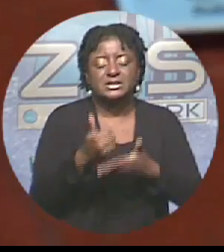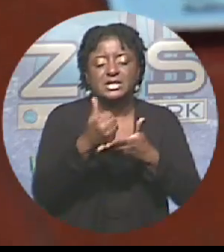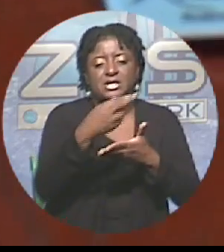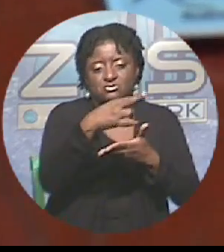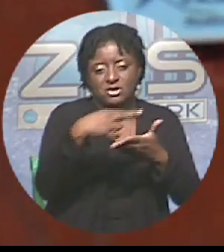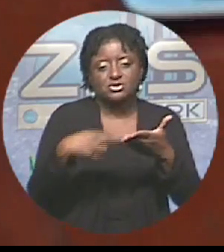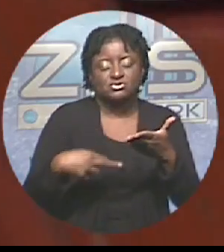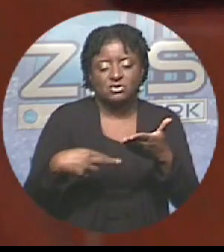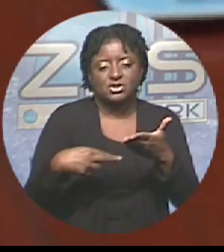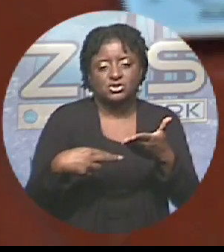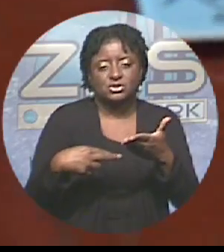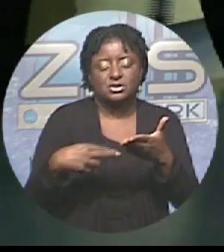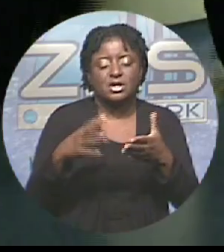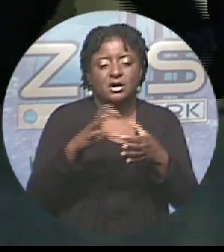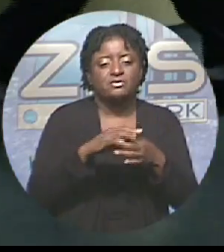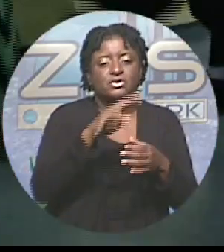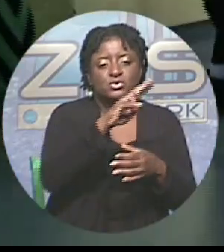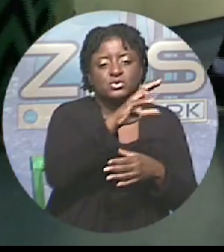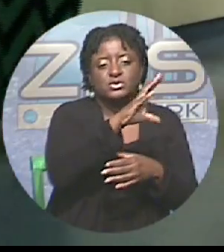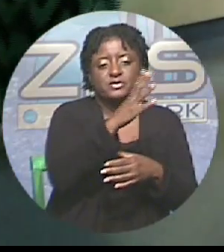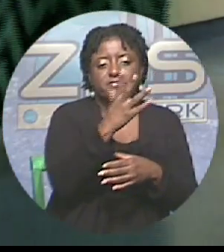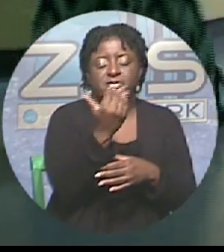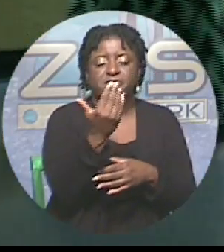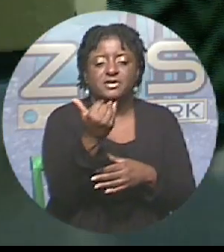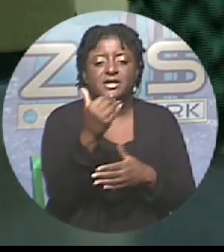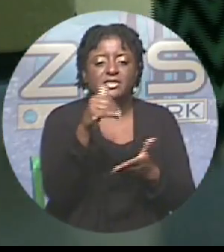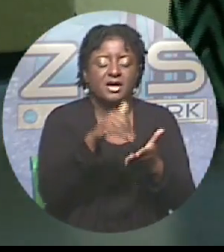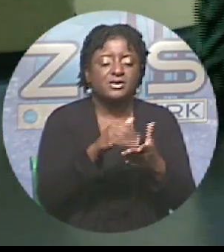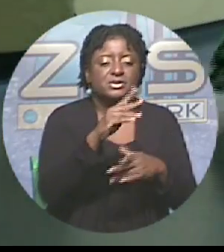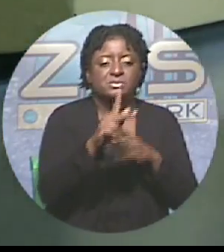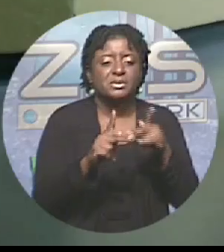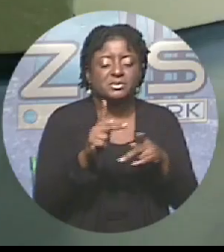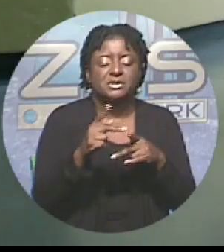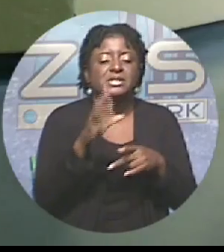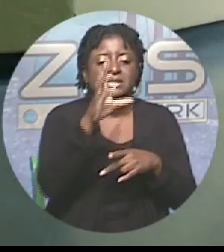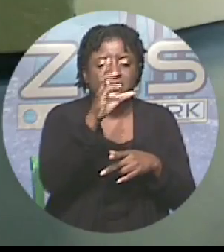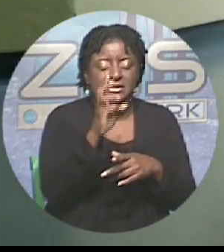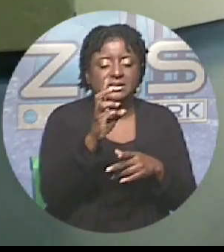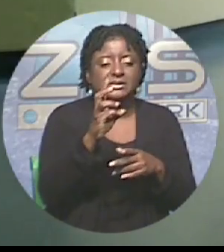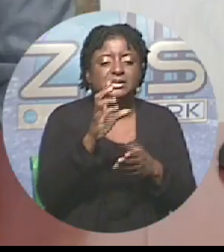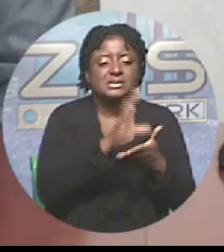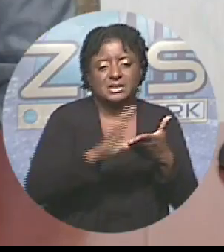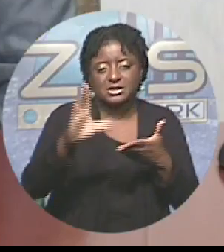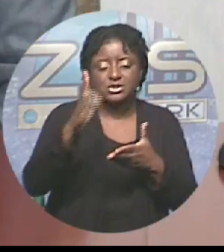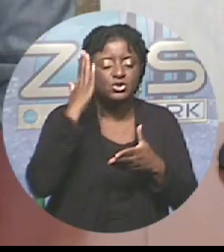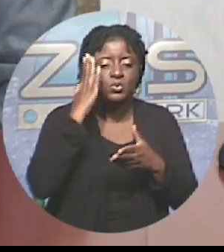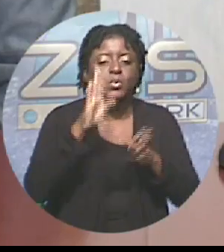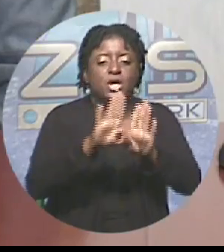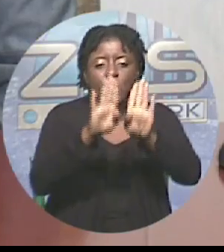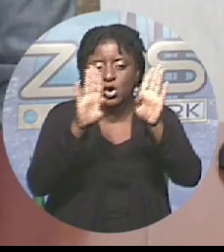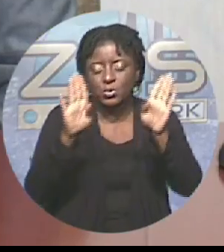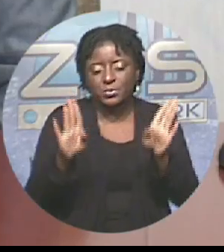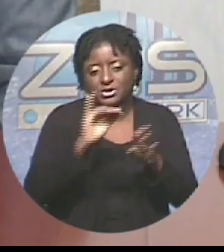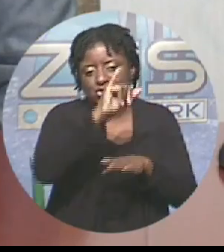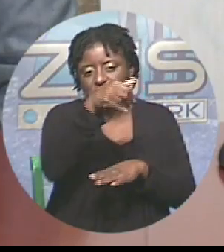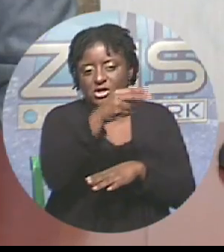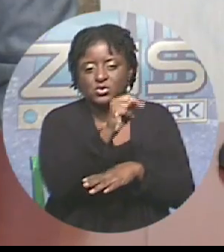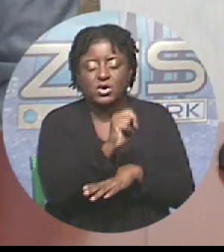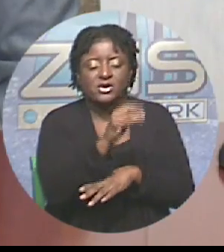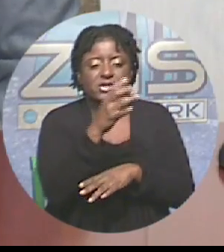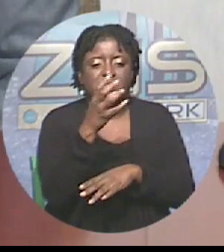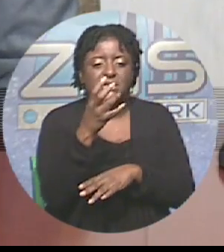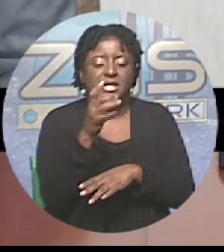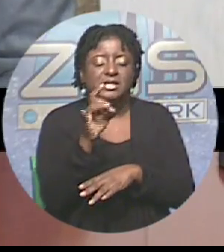the 215,000 persons, 6 centers will be activated January 18th. The operating hours at the